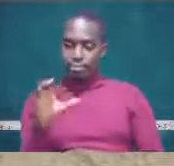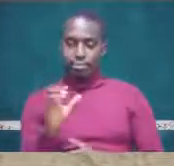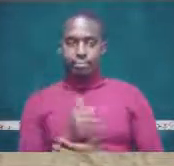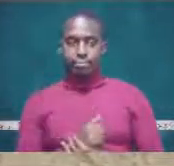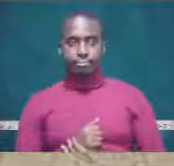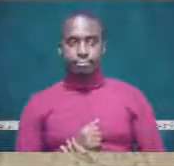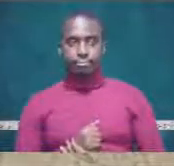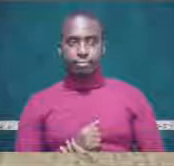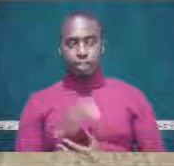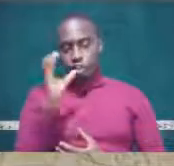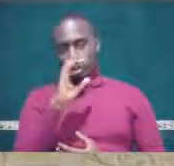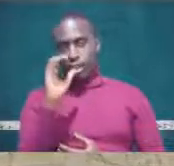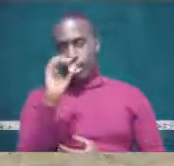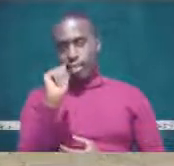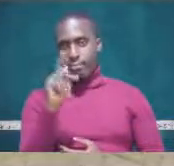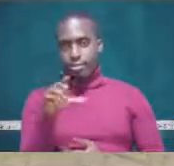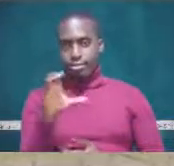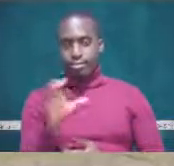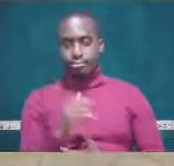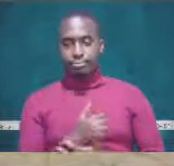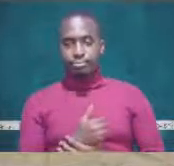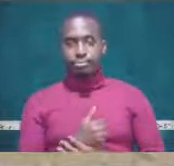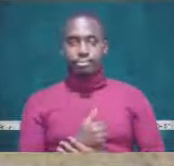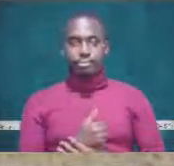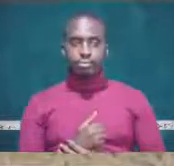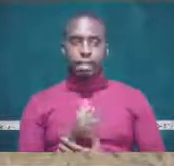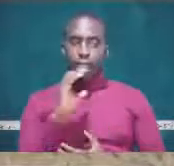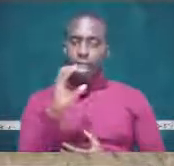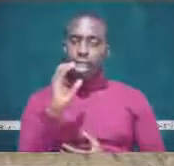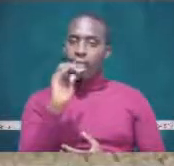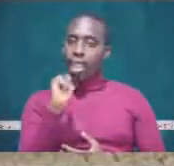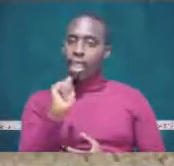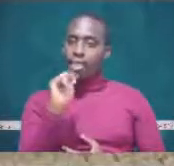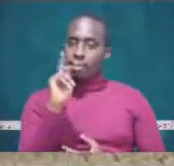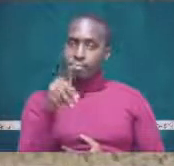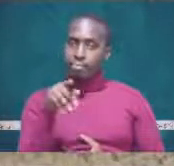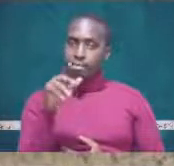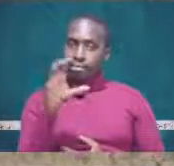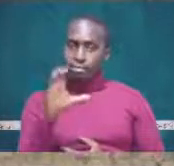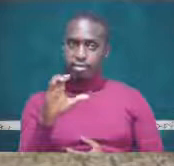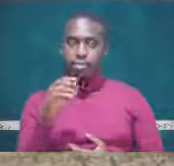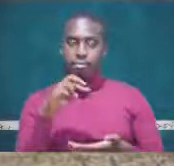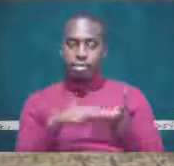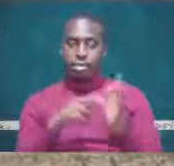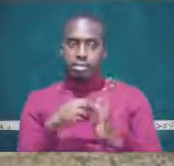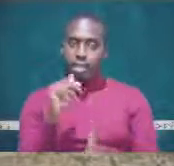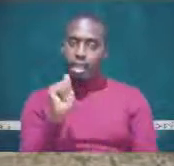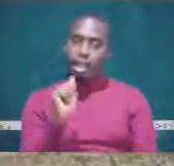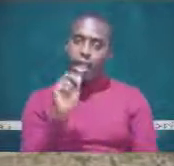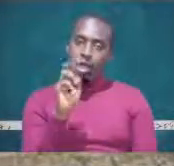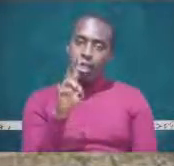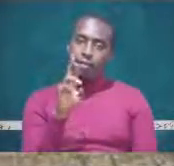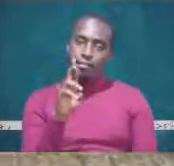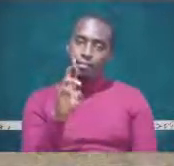APC. Calculate APC. APC stands for average propensity to